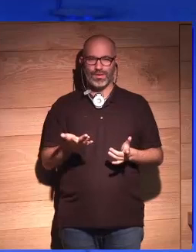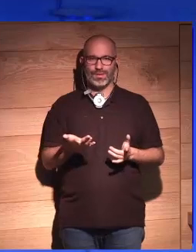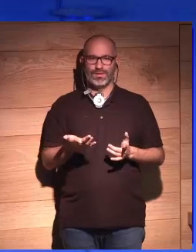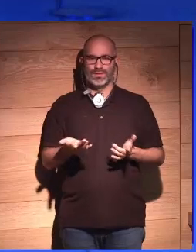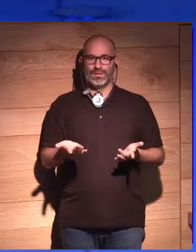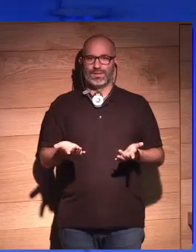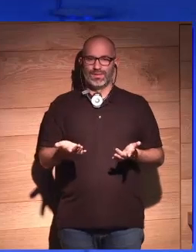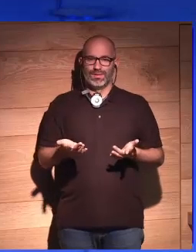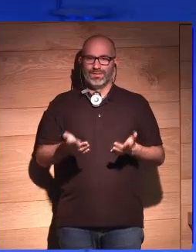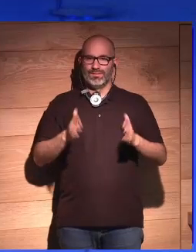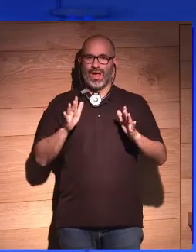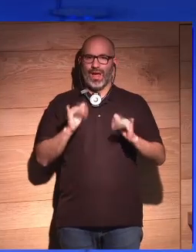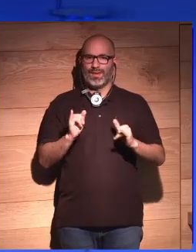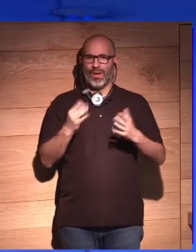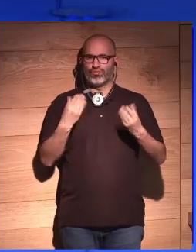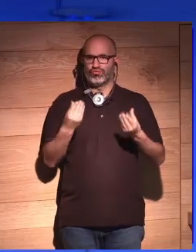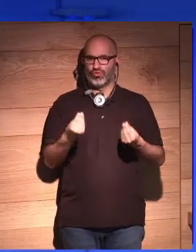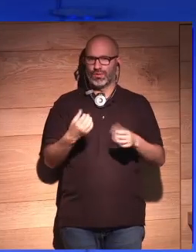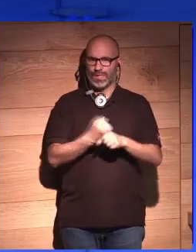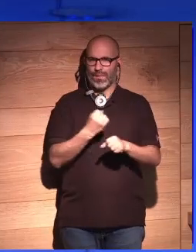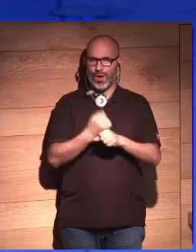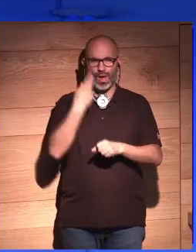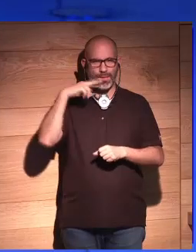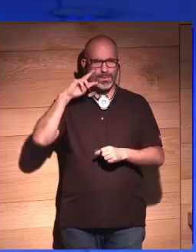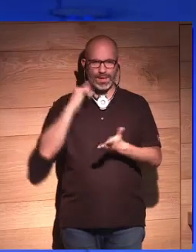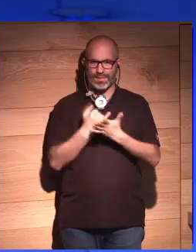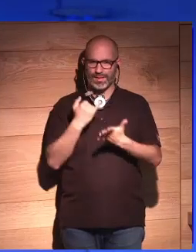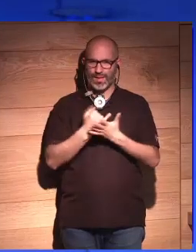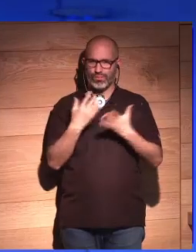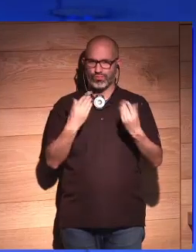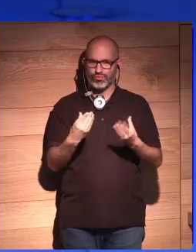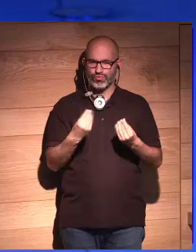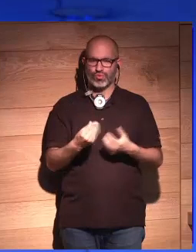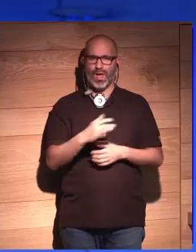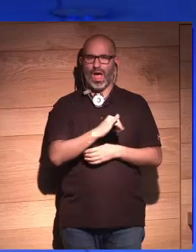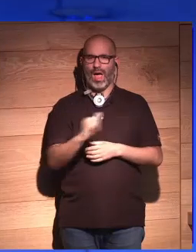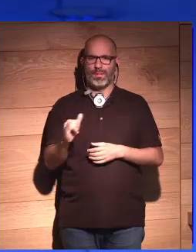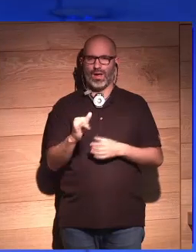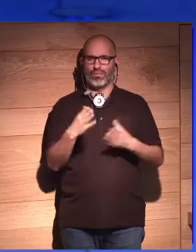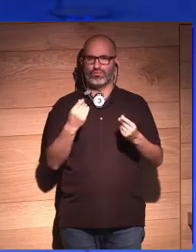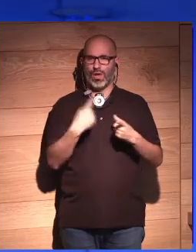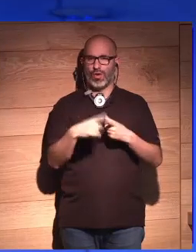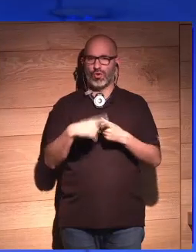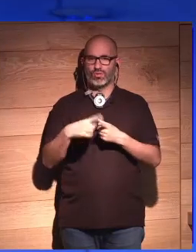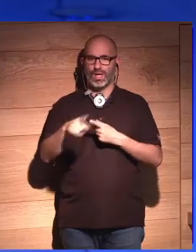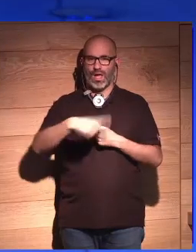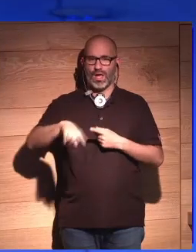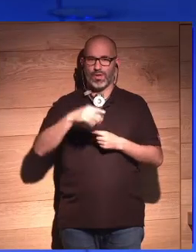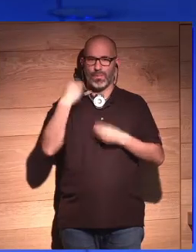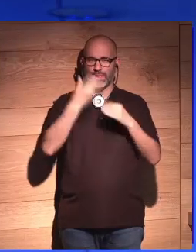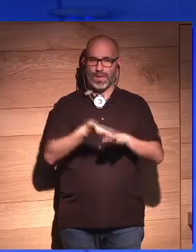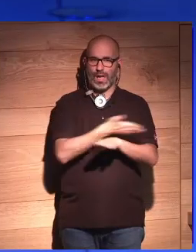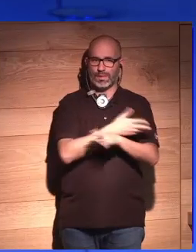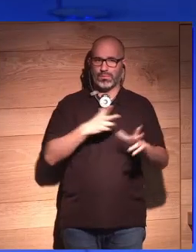experimental work in there, things that they hadn't seen before. They didn't know why. There was art at Sundance for a long time. It was called that. But